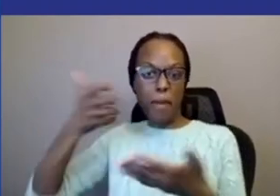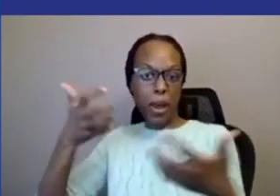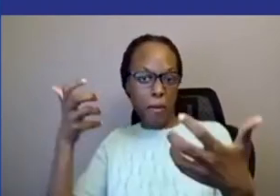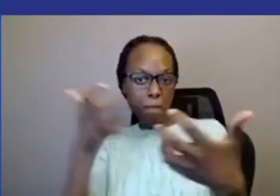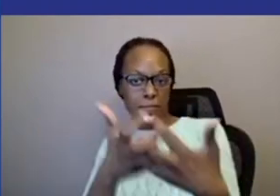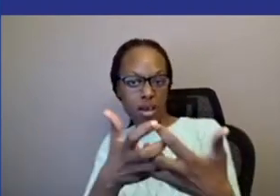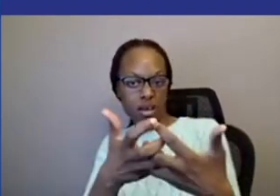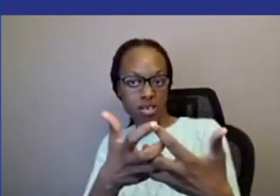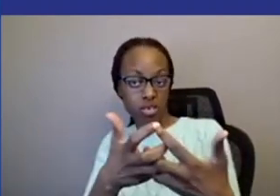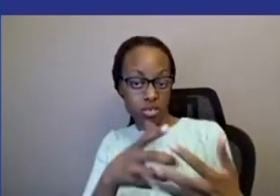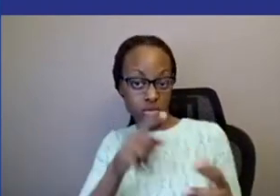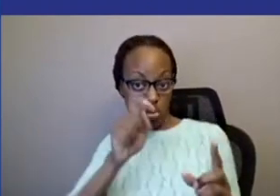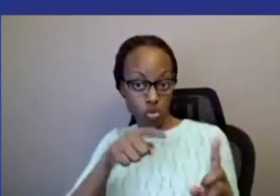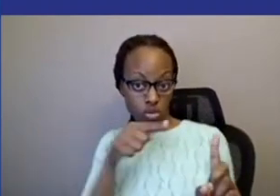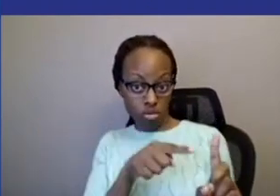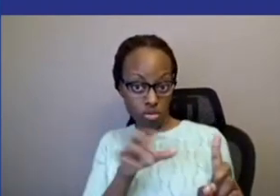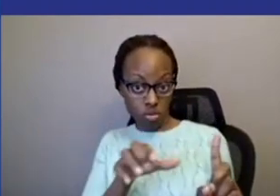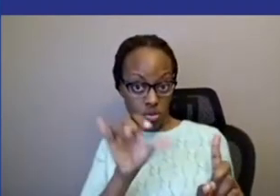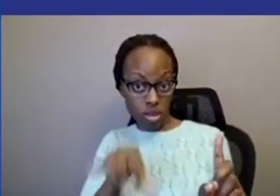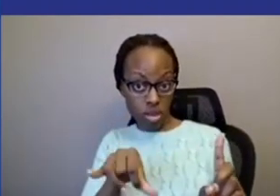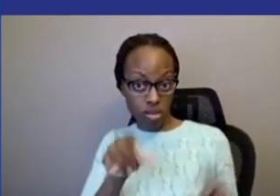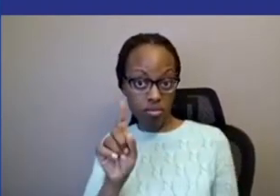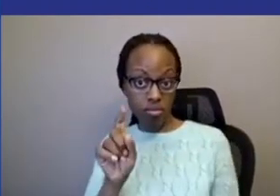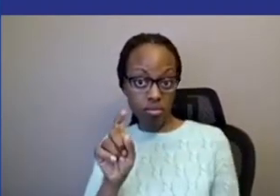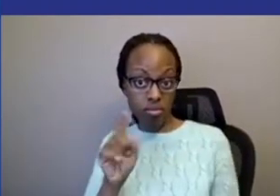the opportunity?